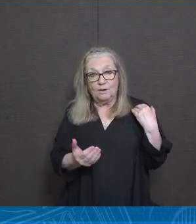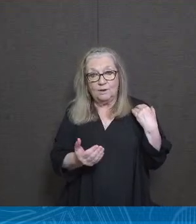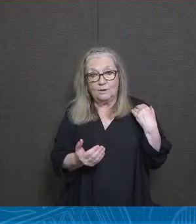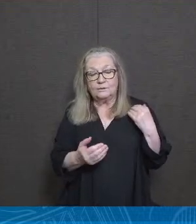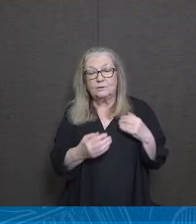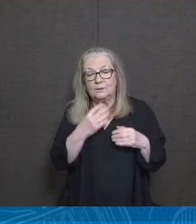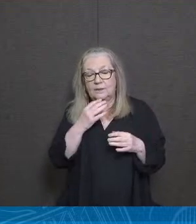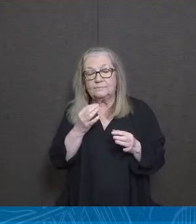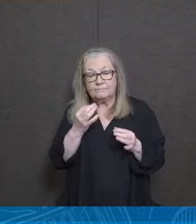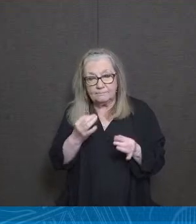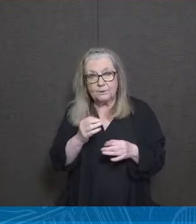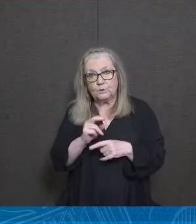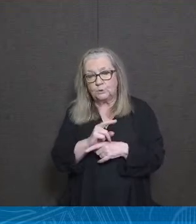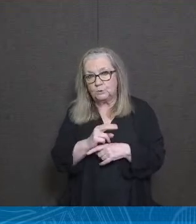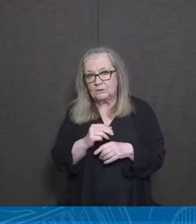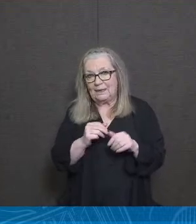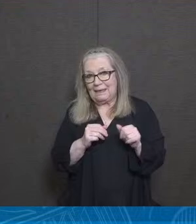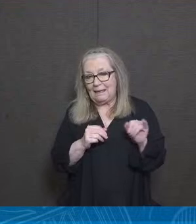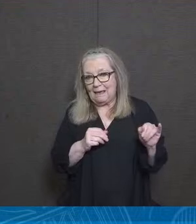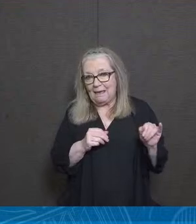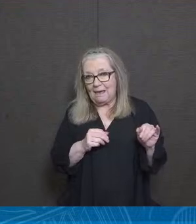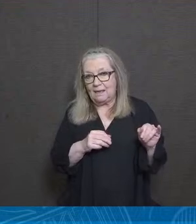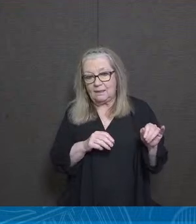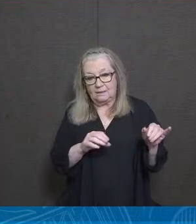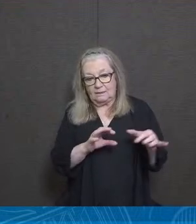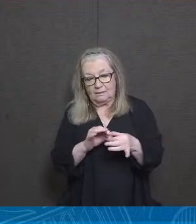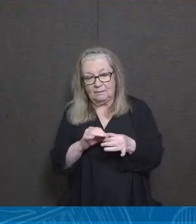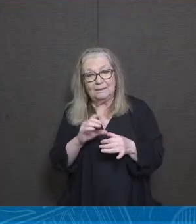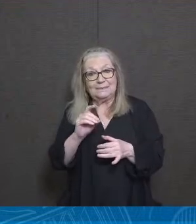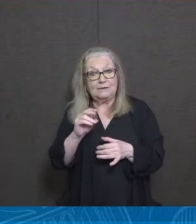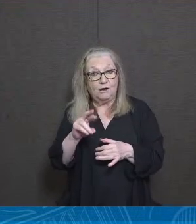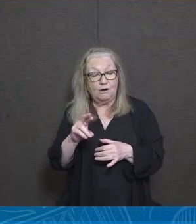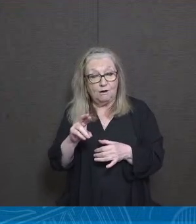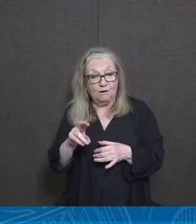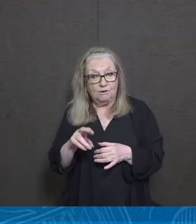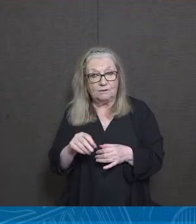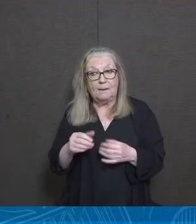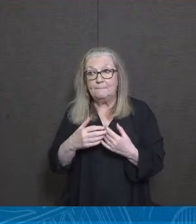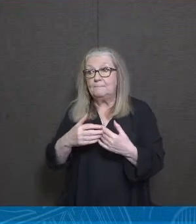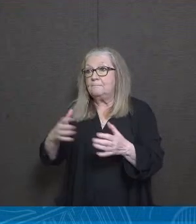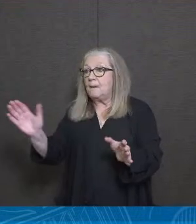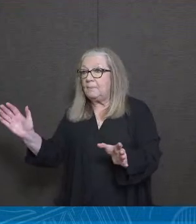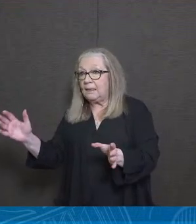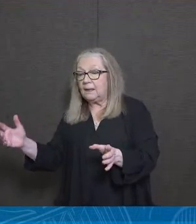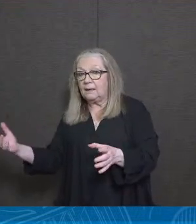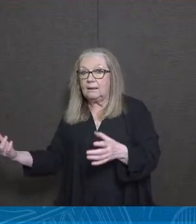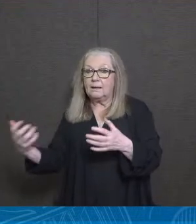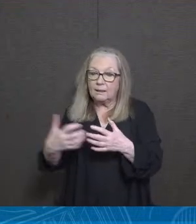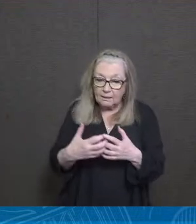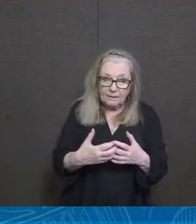proper use of AI in DRR, public participation, engagement,